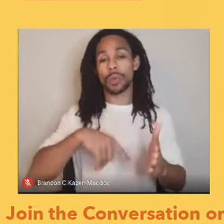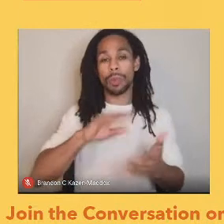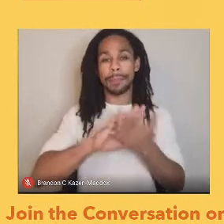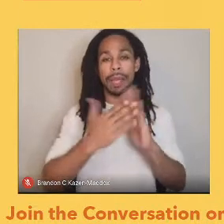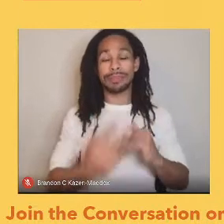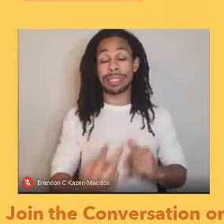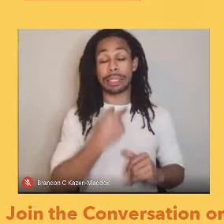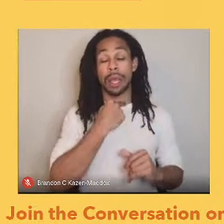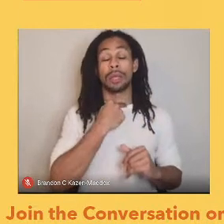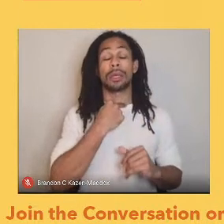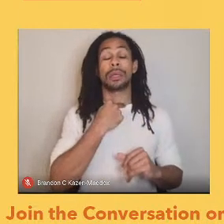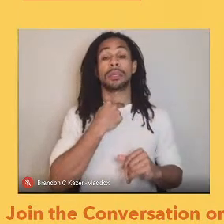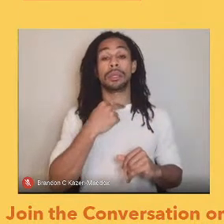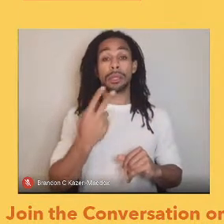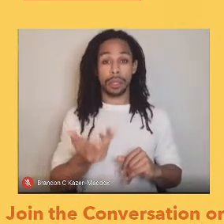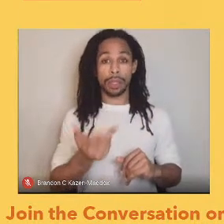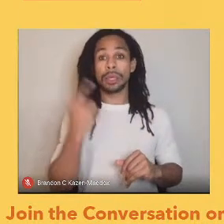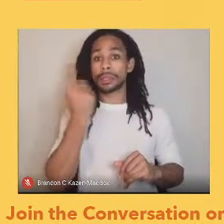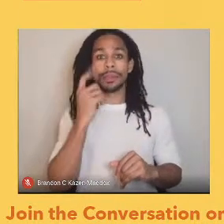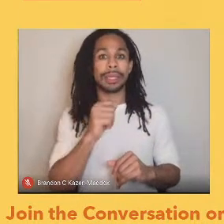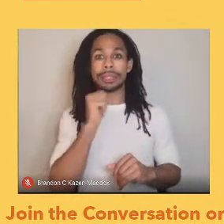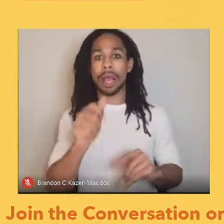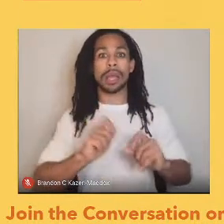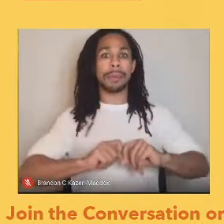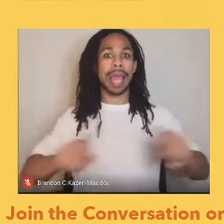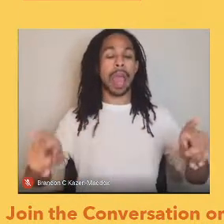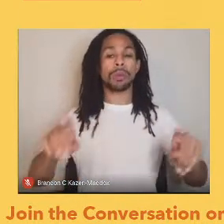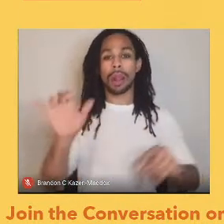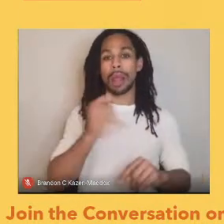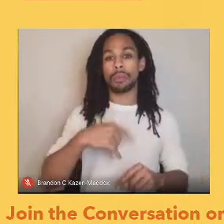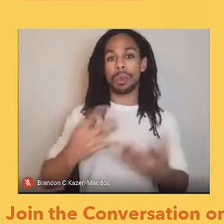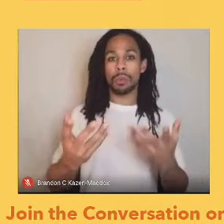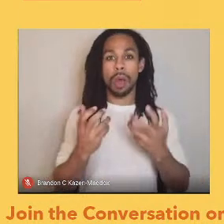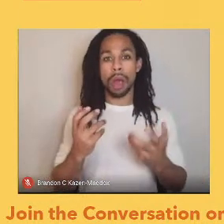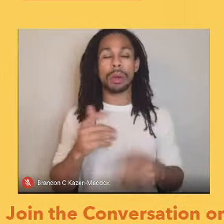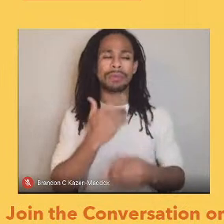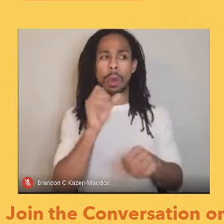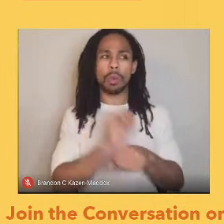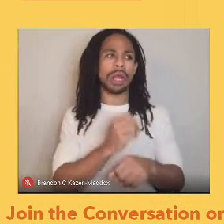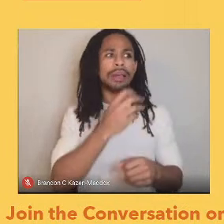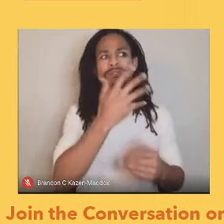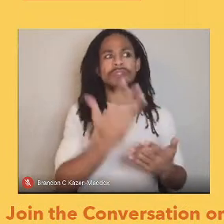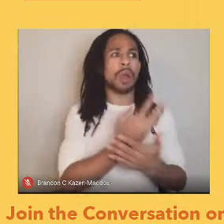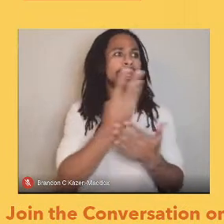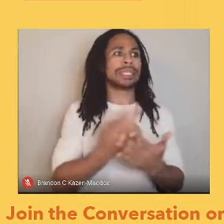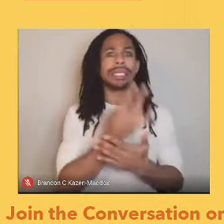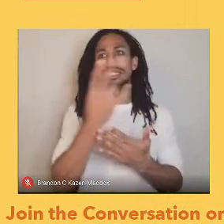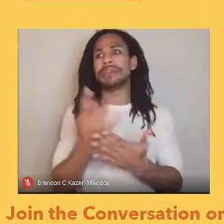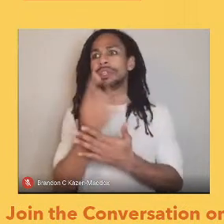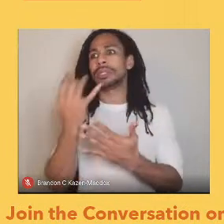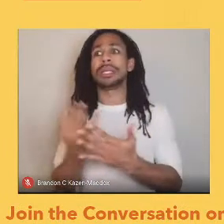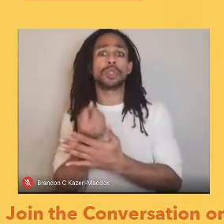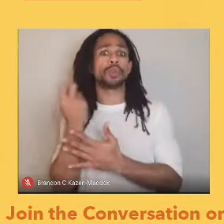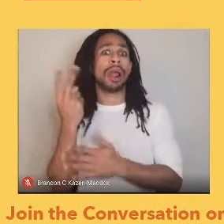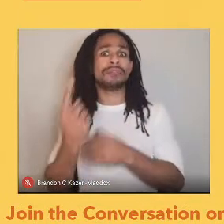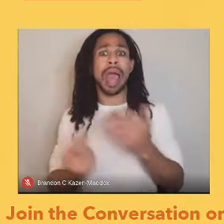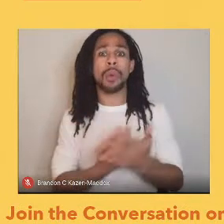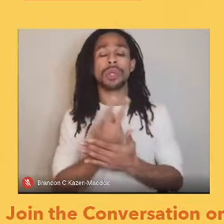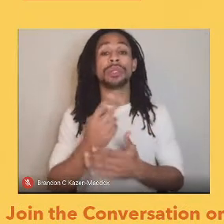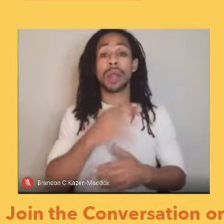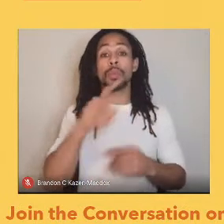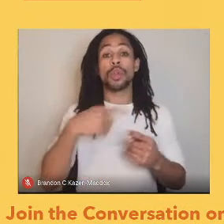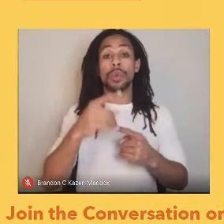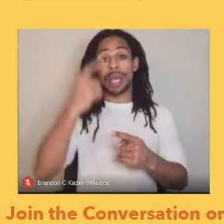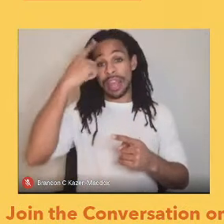Something's not coming out the way we want it to. And we're up for 5 hours, 6 hours, 10 hours, 12 hours. And I always say this to everybody, when you hit those walls,